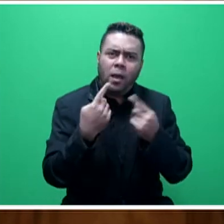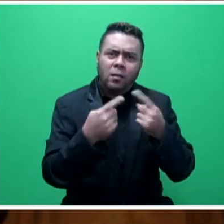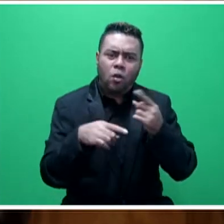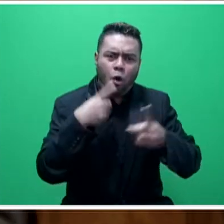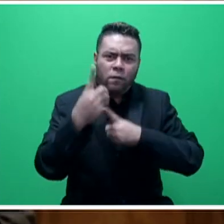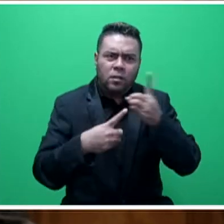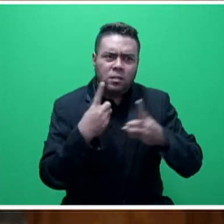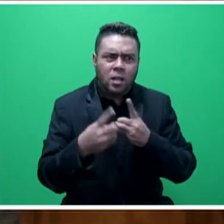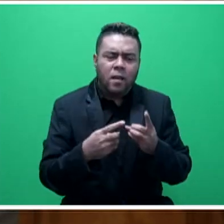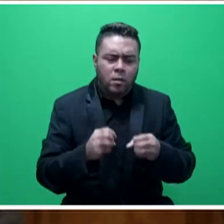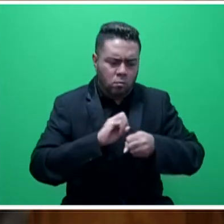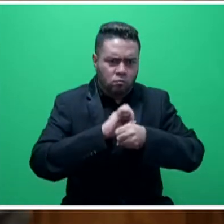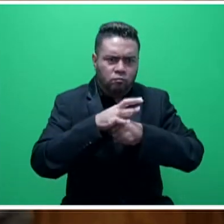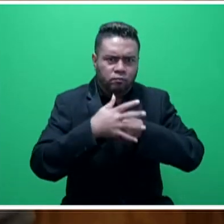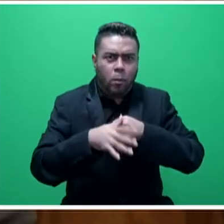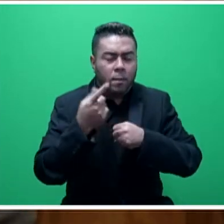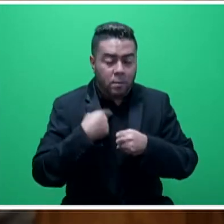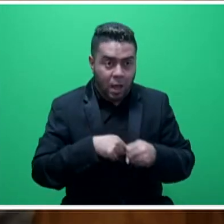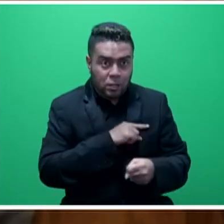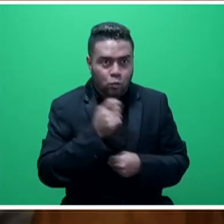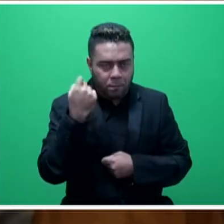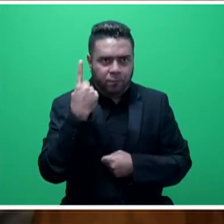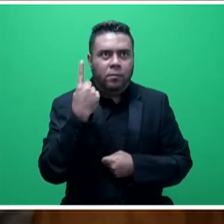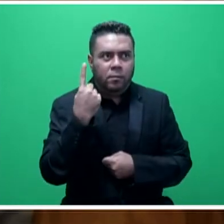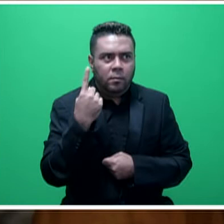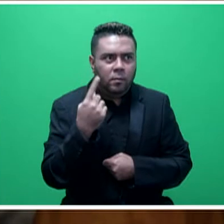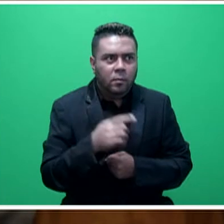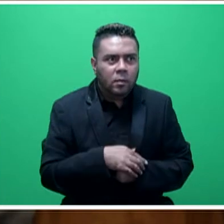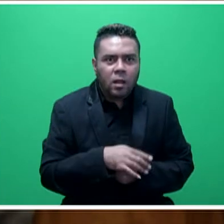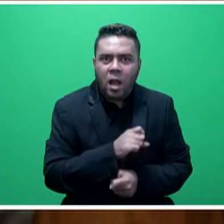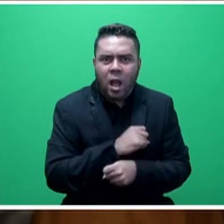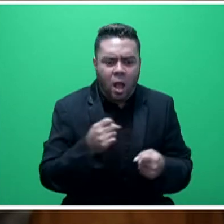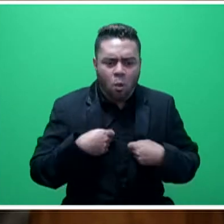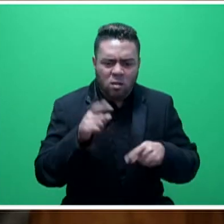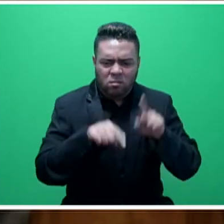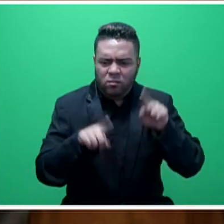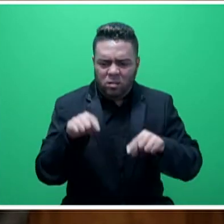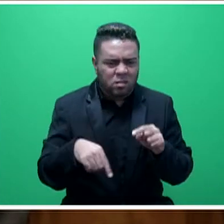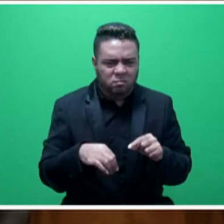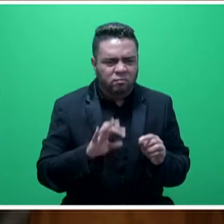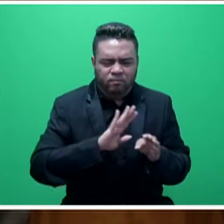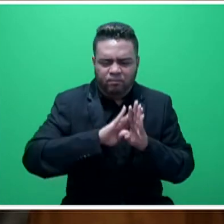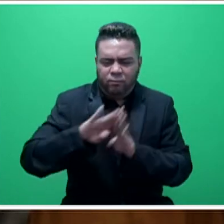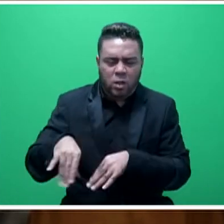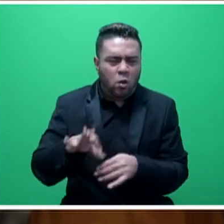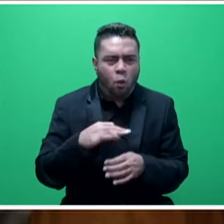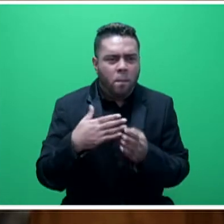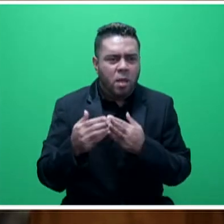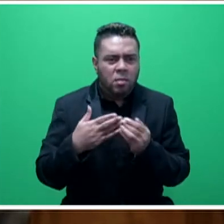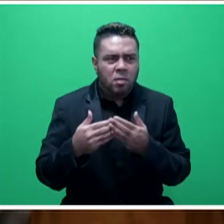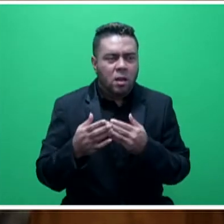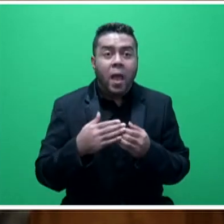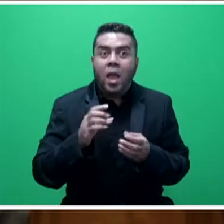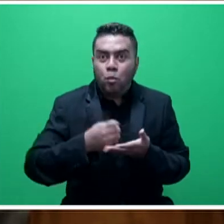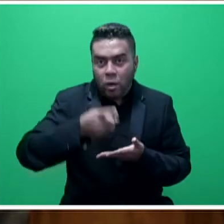a global pandemic to make us realize how insignificant our differences are. Education, Mr. Speaker, is so